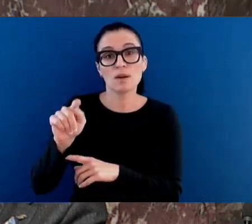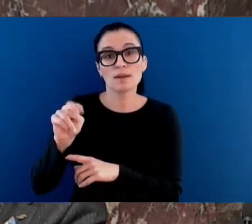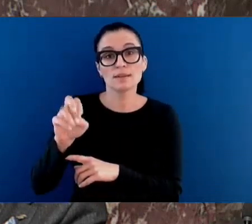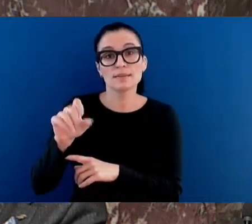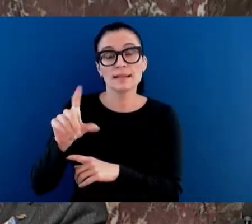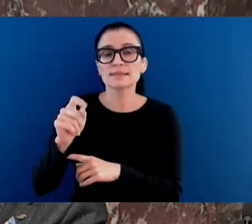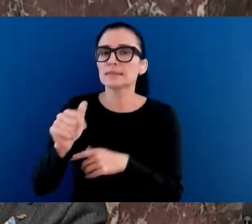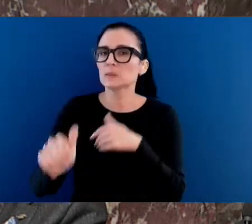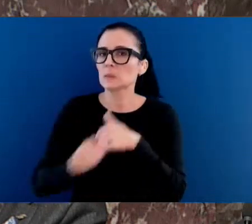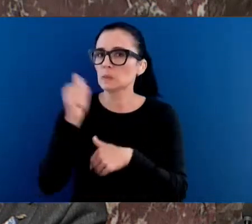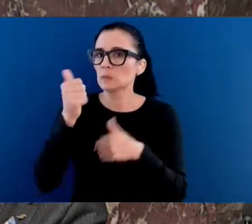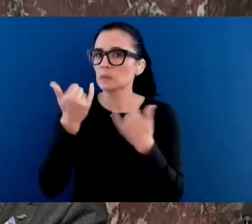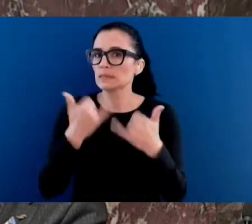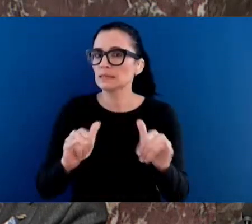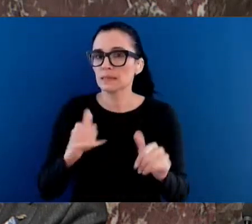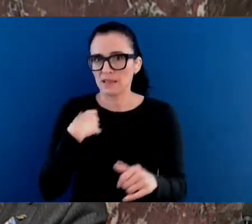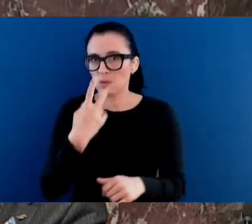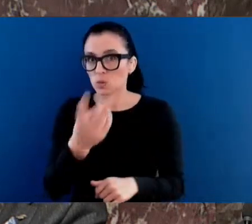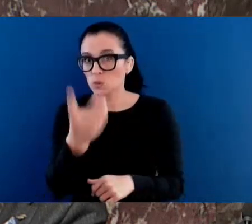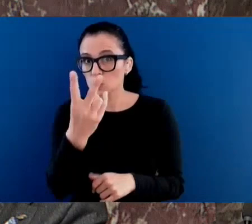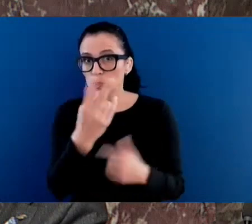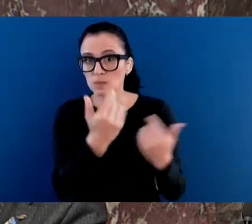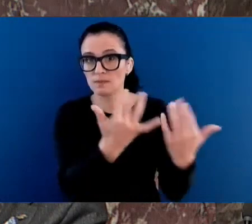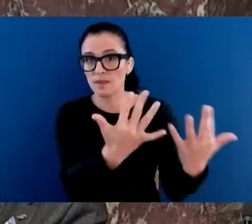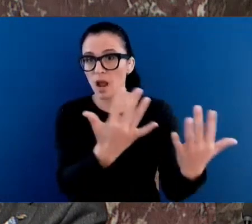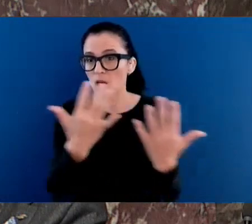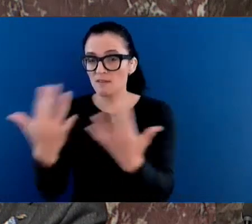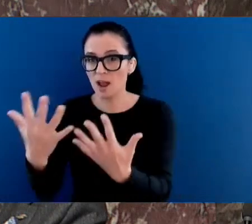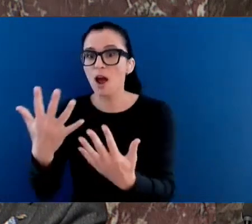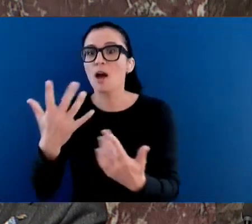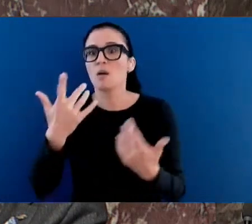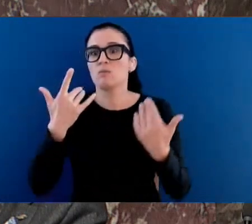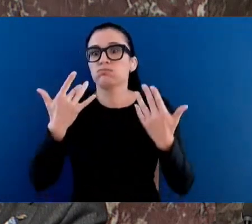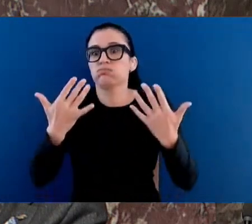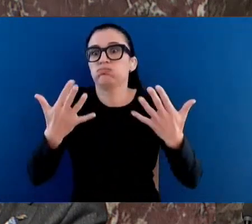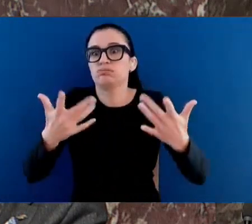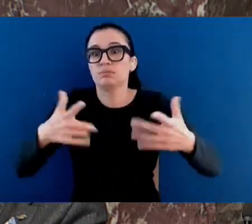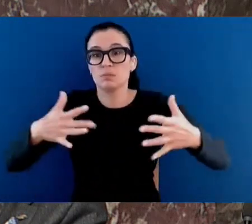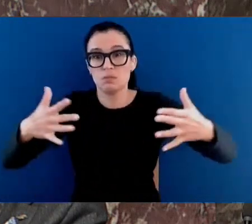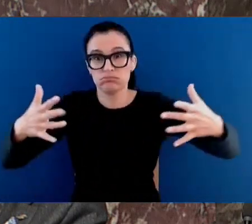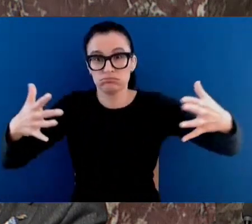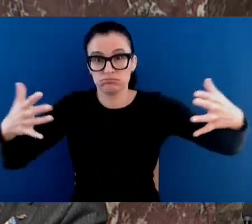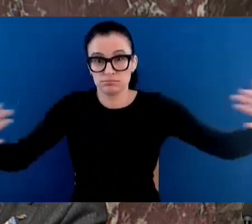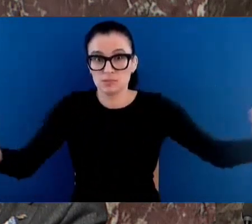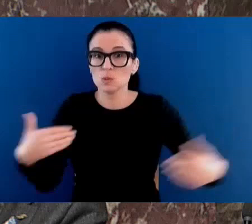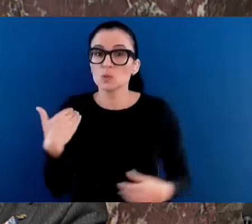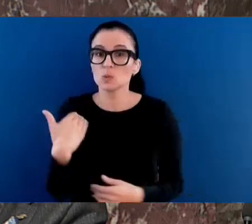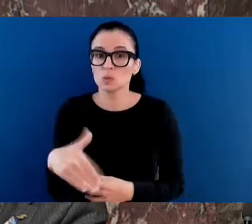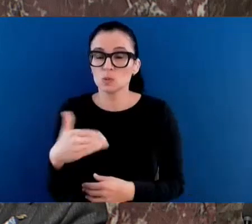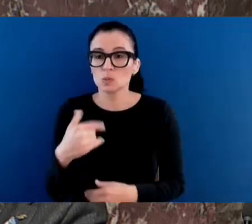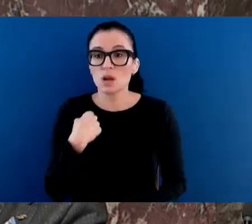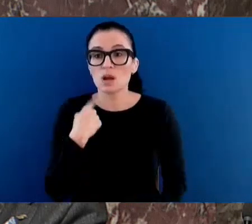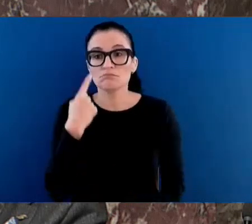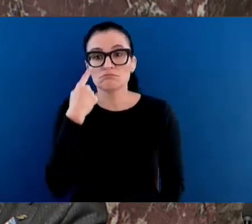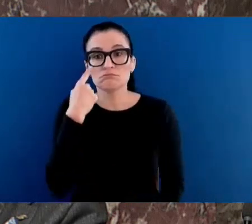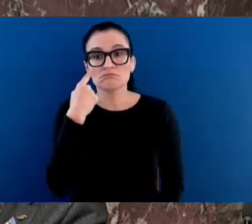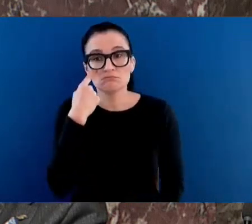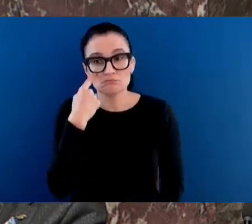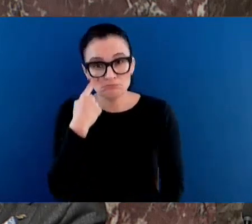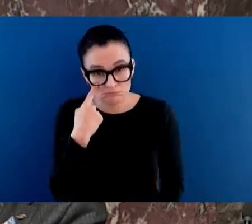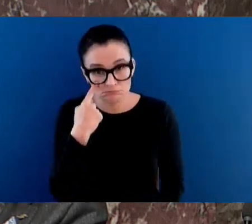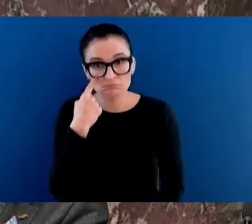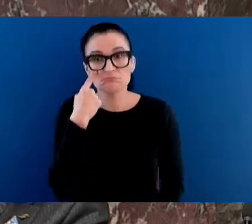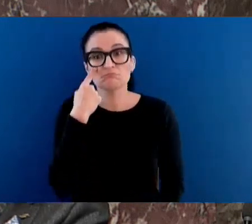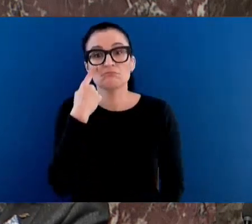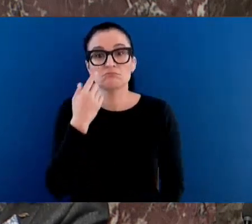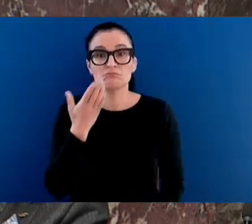grown into monsters. I witnessed firsthand. I was lucky enough to work in the reception centre in Fort St. John and seeing the